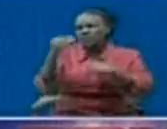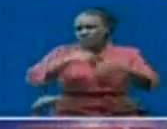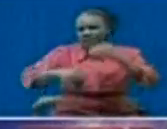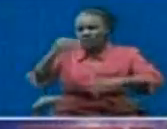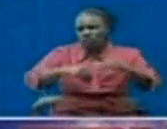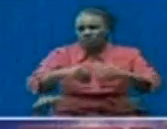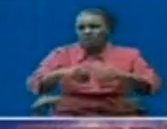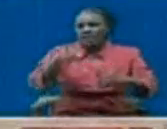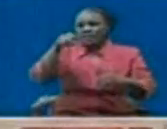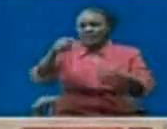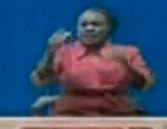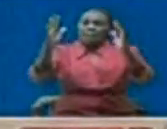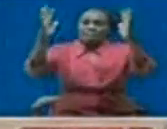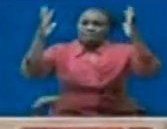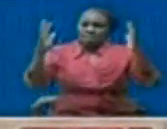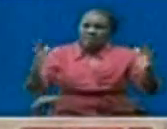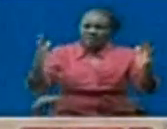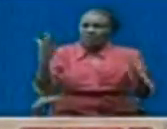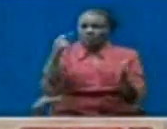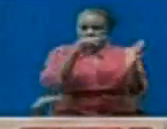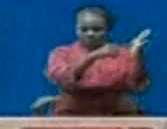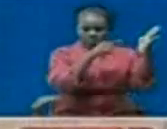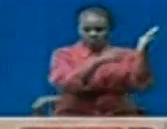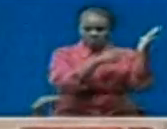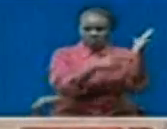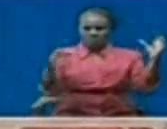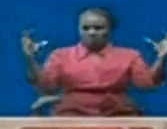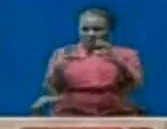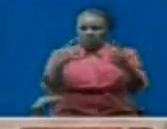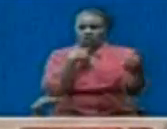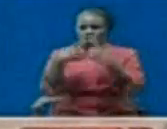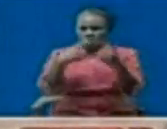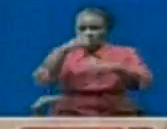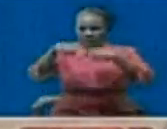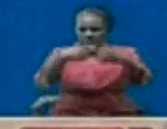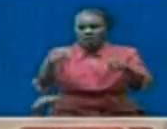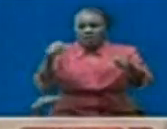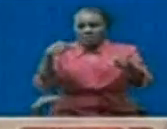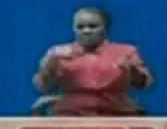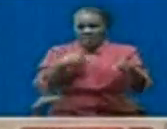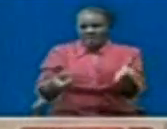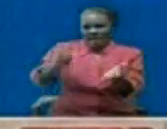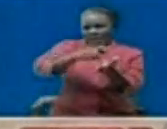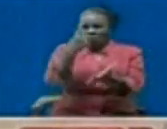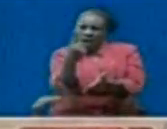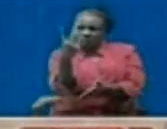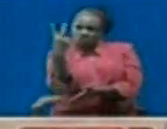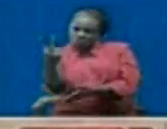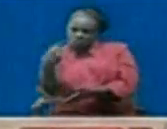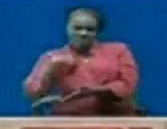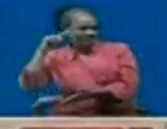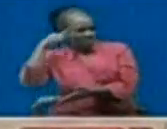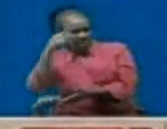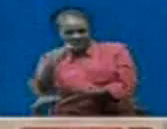those the issues? Those are the major key issues that the party is talking about. And I would add on one or two other issues that I'm thinking